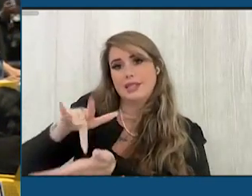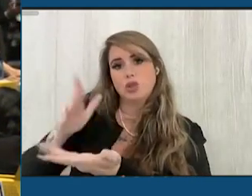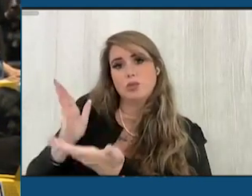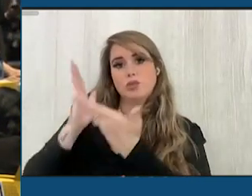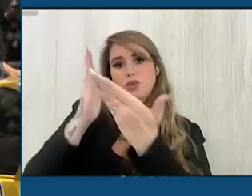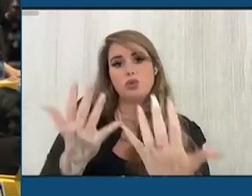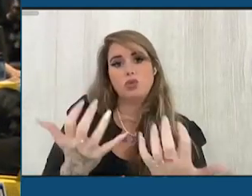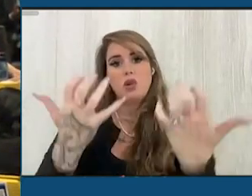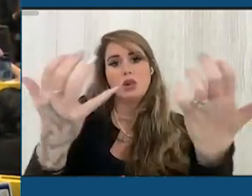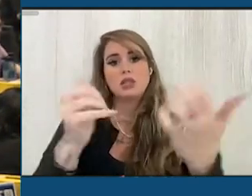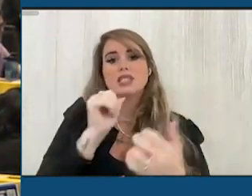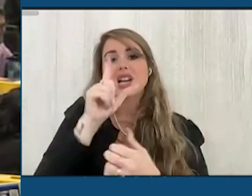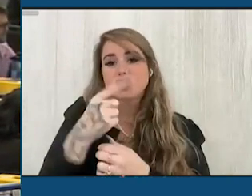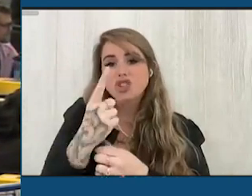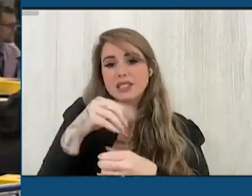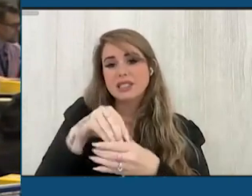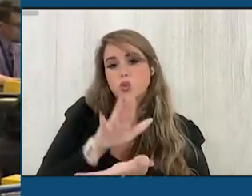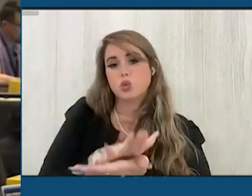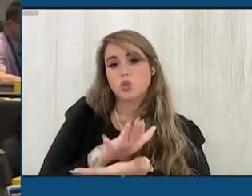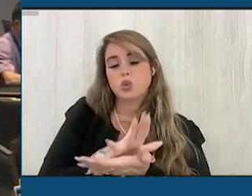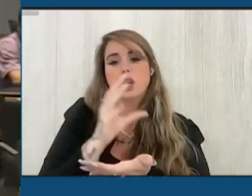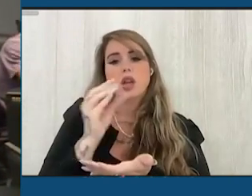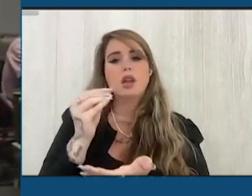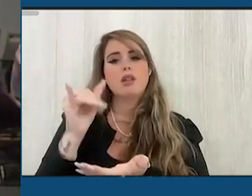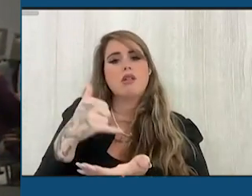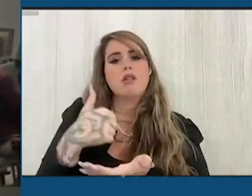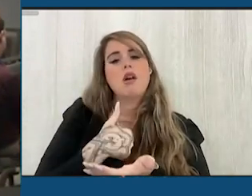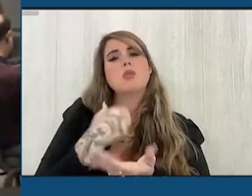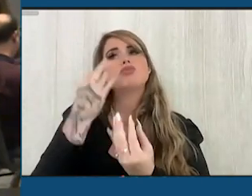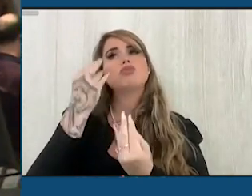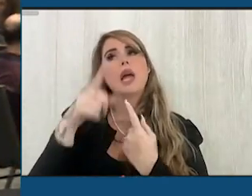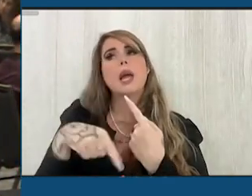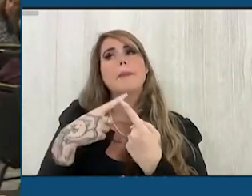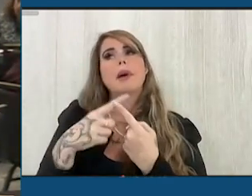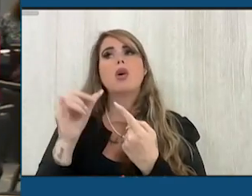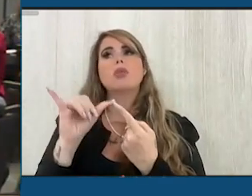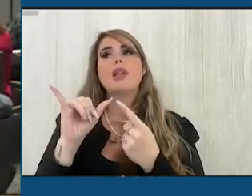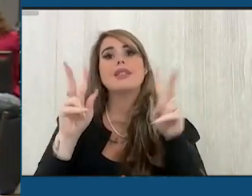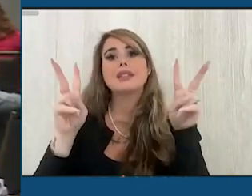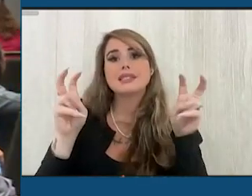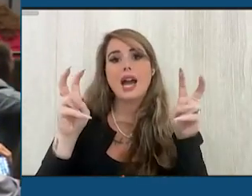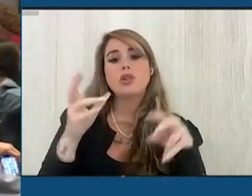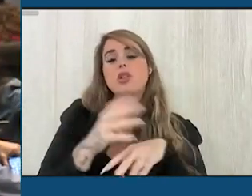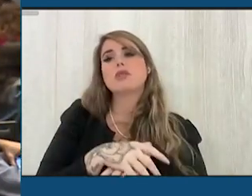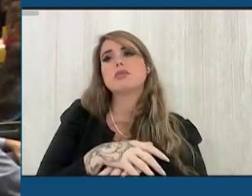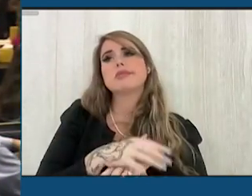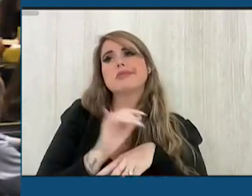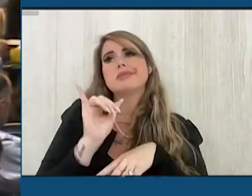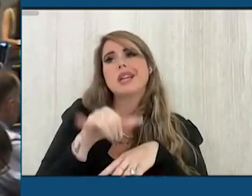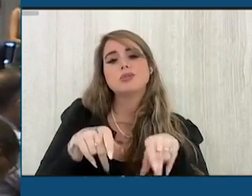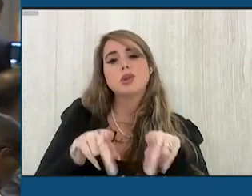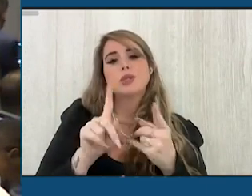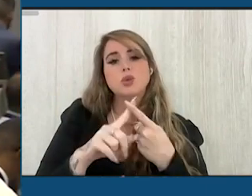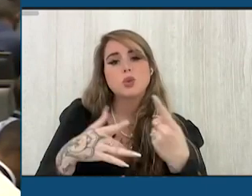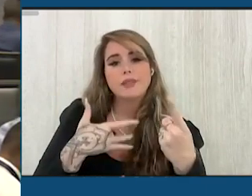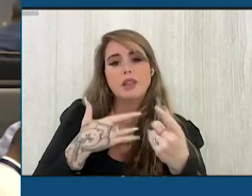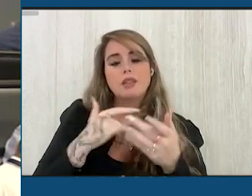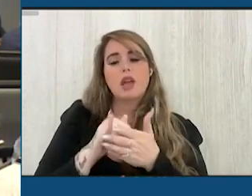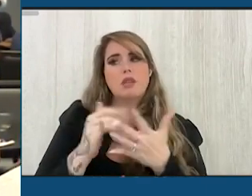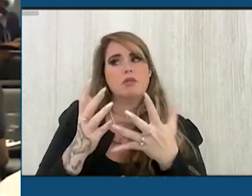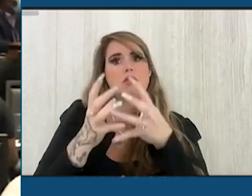schools. And I was coming up, when I was thinking about the title, which is Permission to Feel, there was a lot of pushback. They're